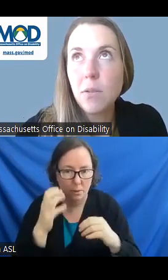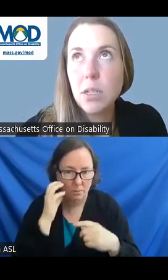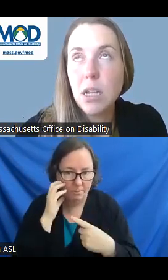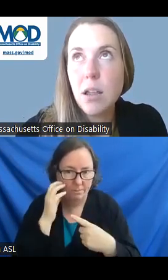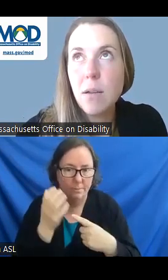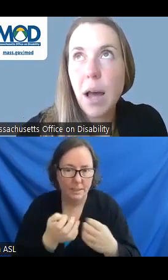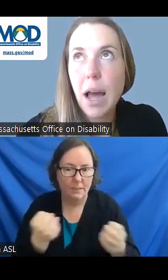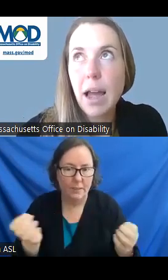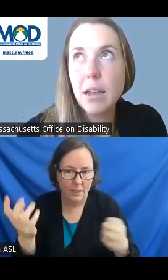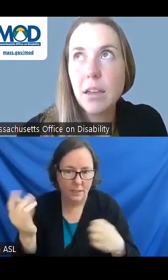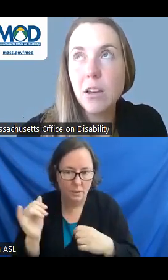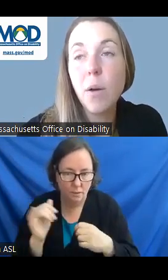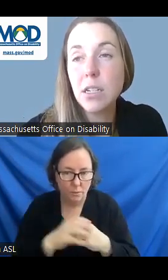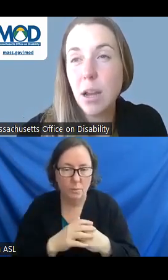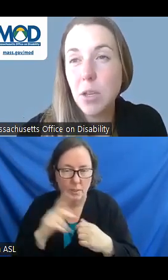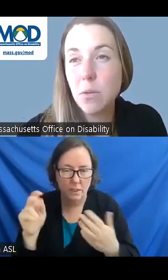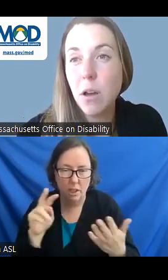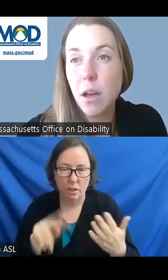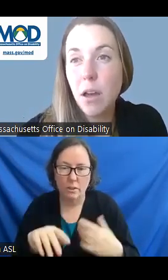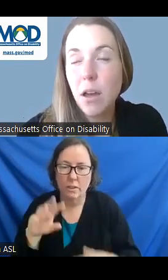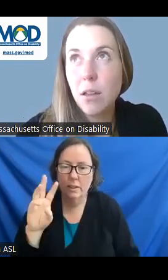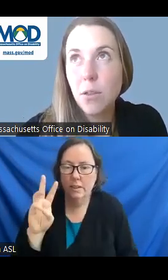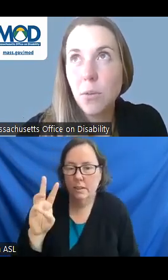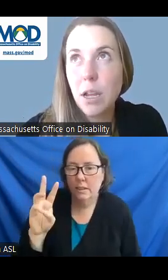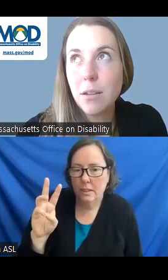get those by going to